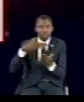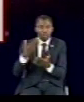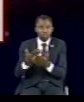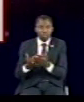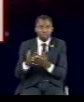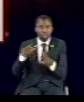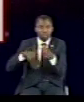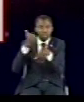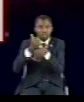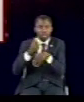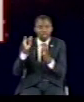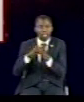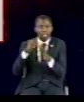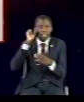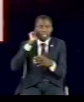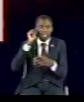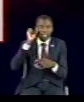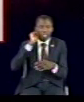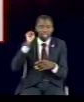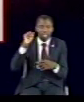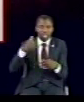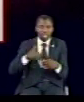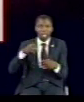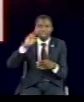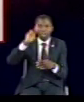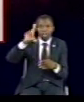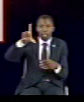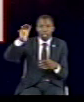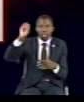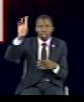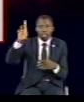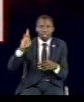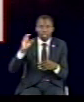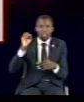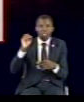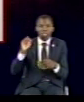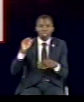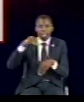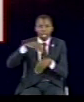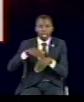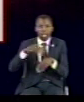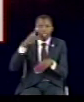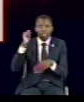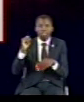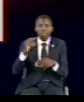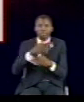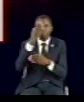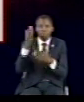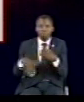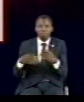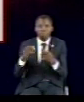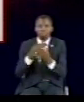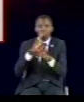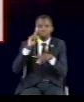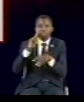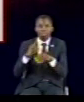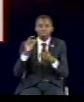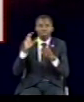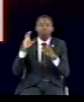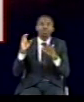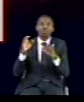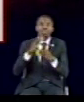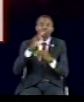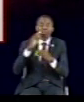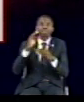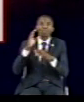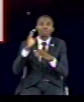had ulcer. But by God's grace, at the Total Freedom Crusade, I had my healing. On the